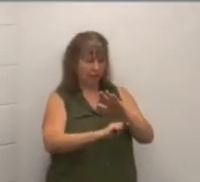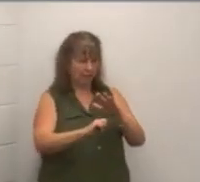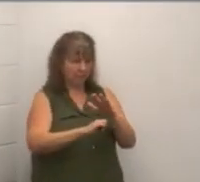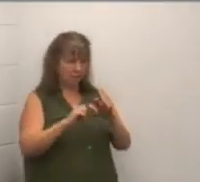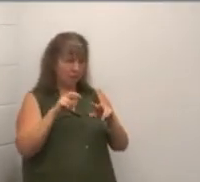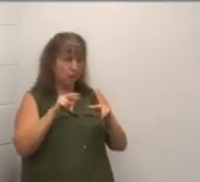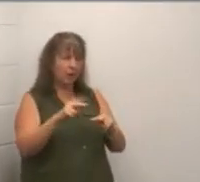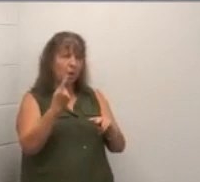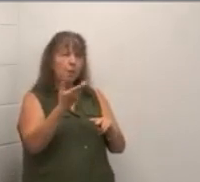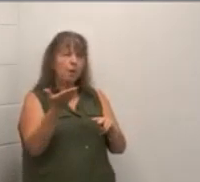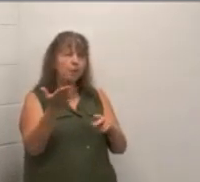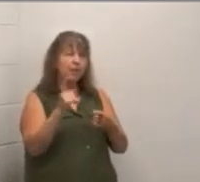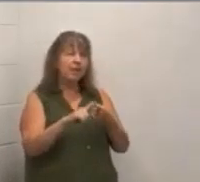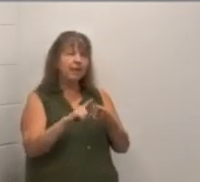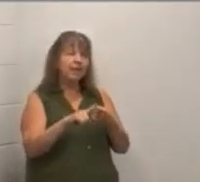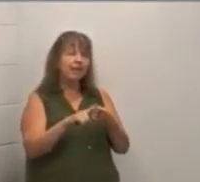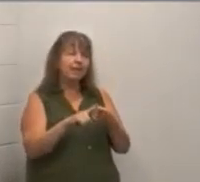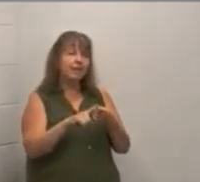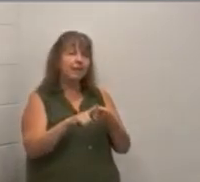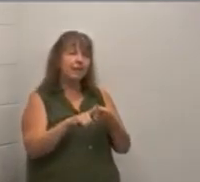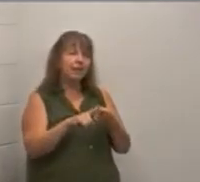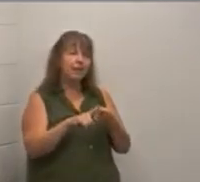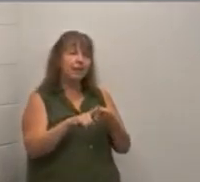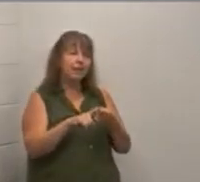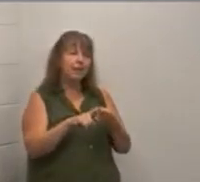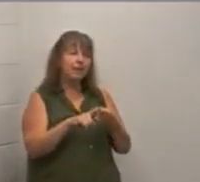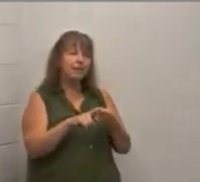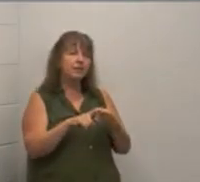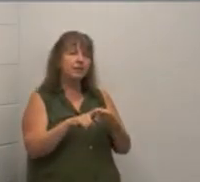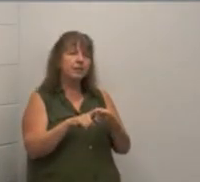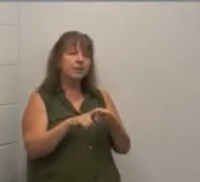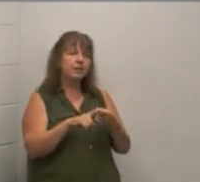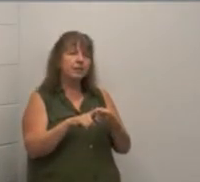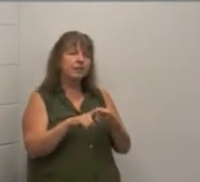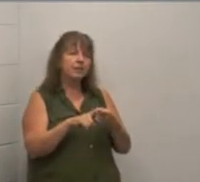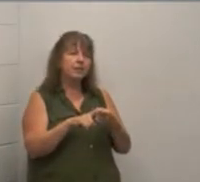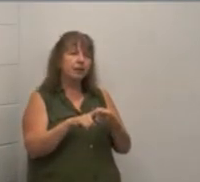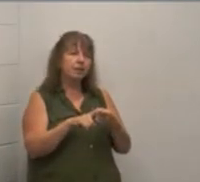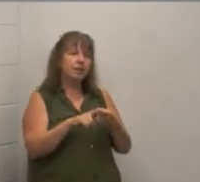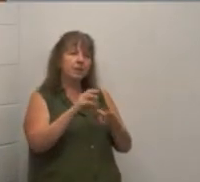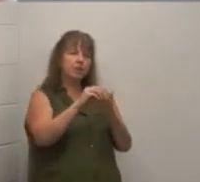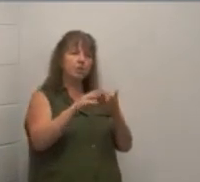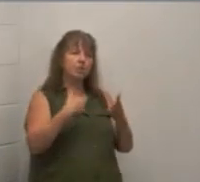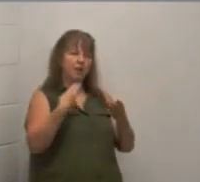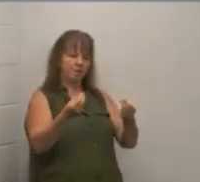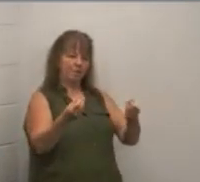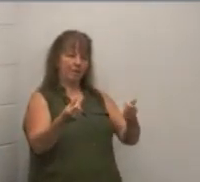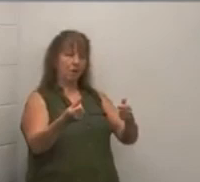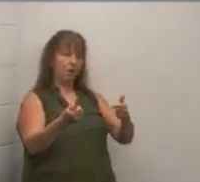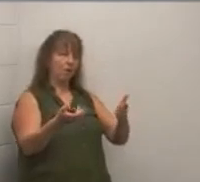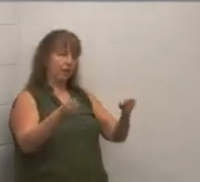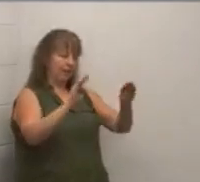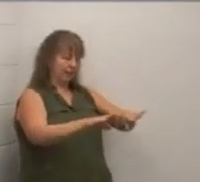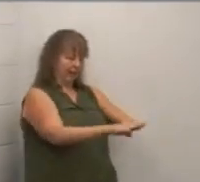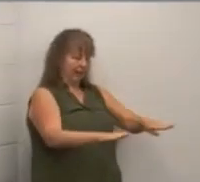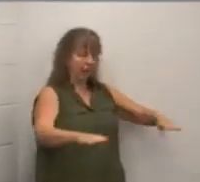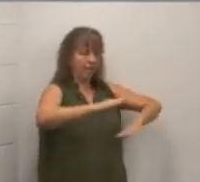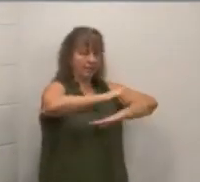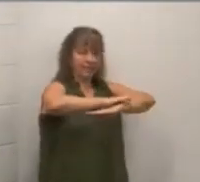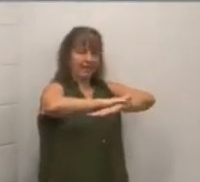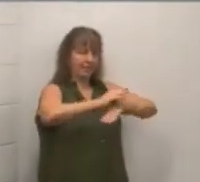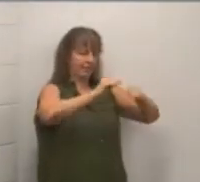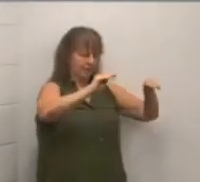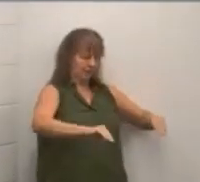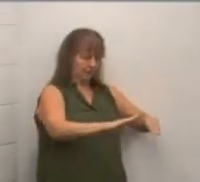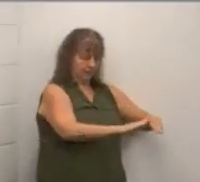level where students will lay a material down on their desk and then their lunch will go